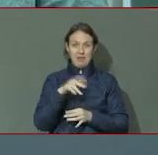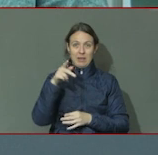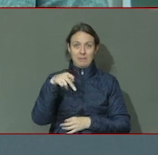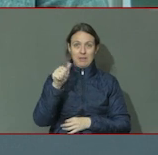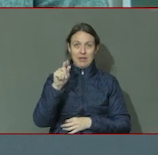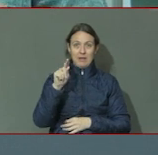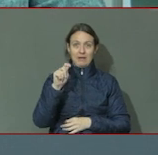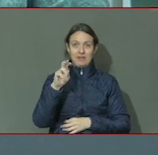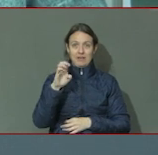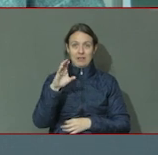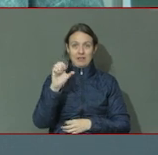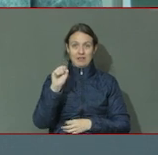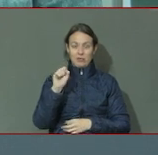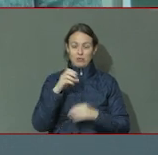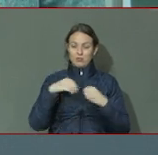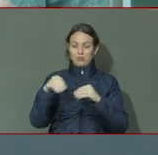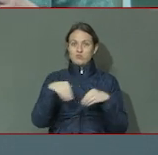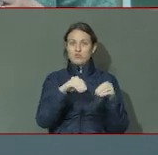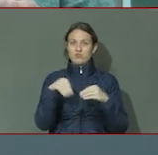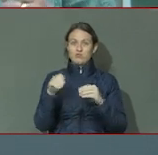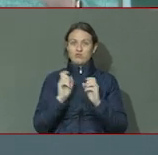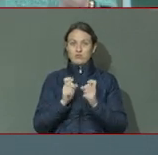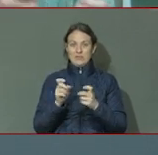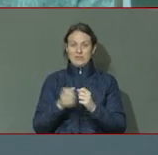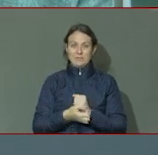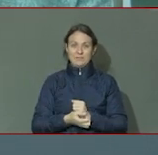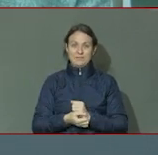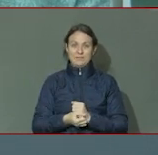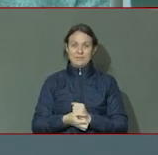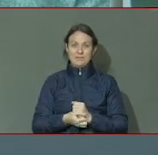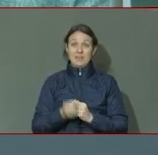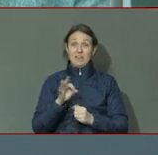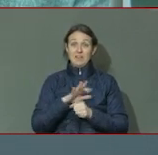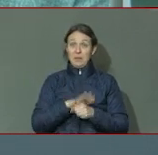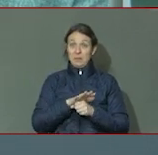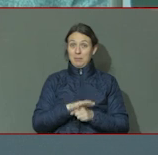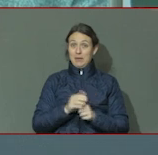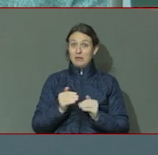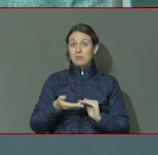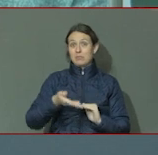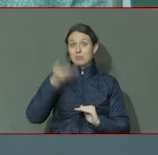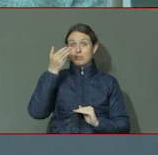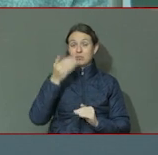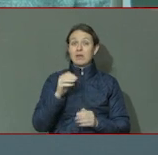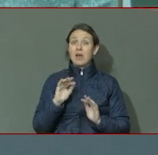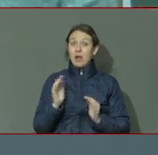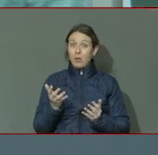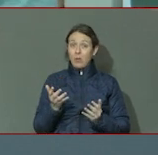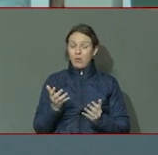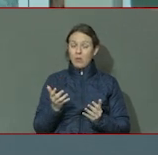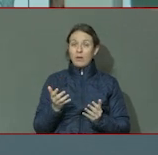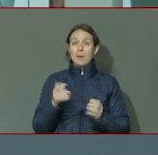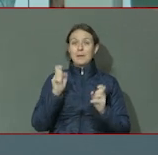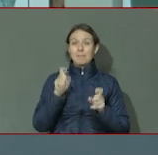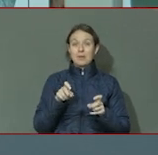how fast they move. Okay, so if you want to increase the pressure, how does the system decrease? It moves